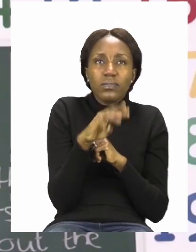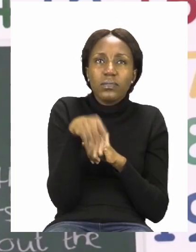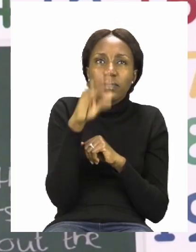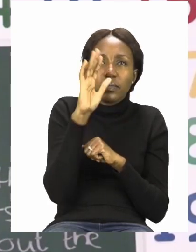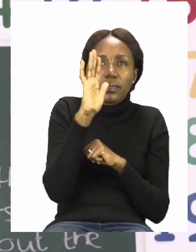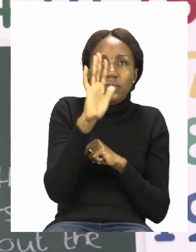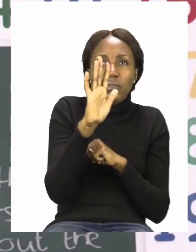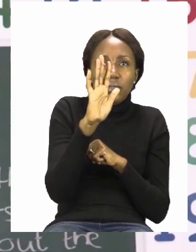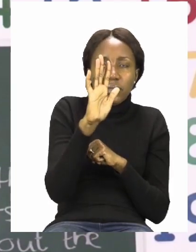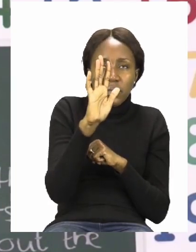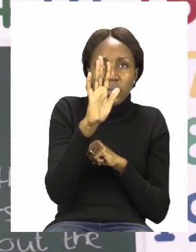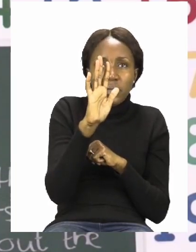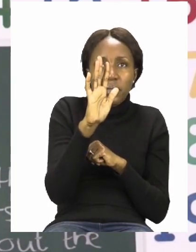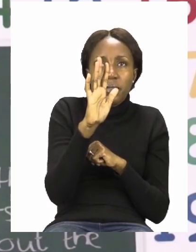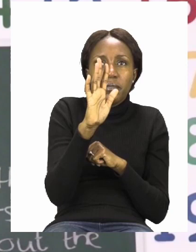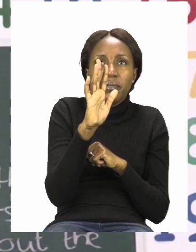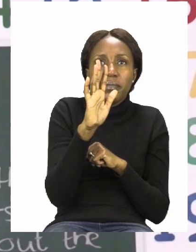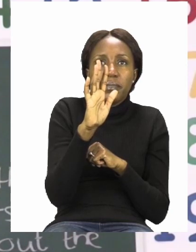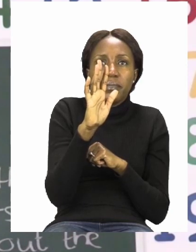or a 5